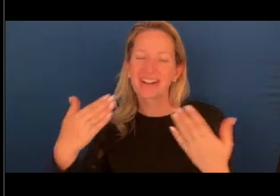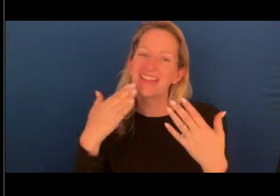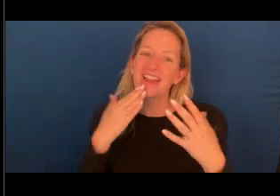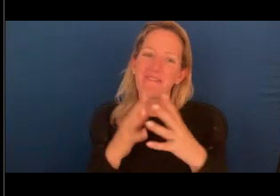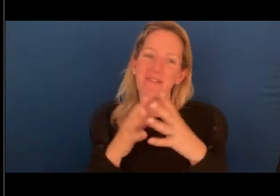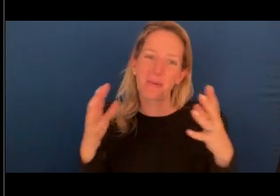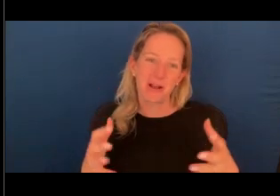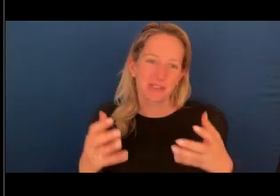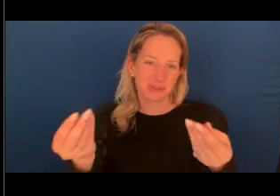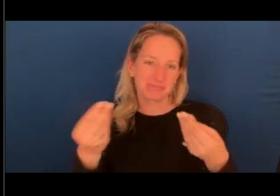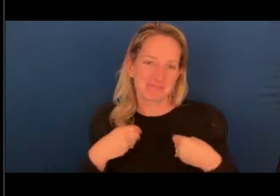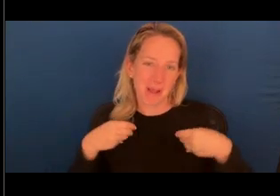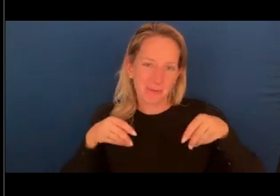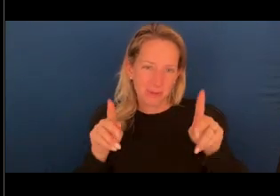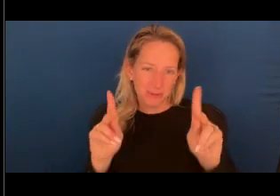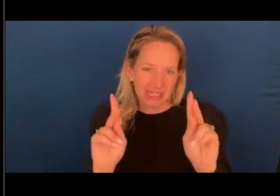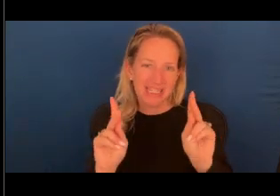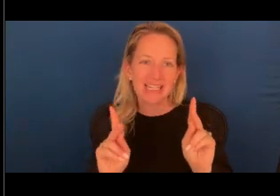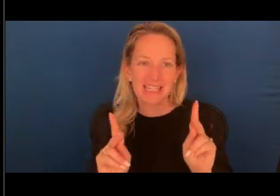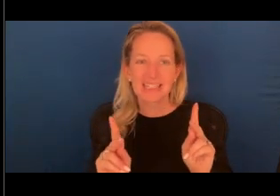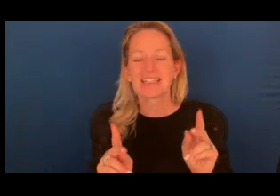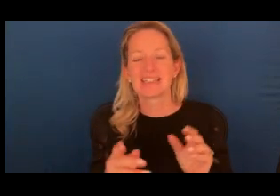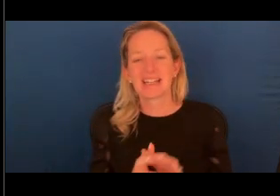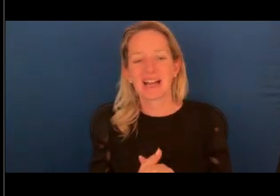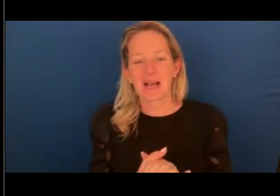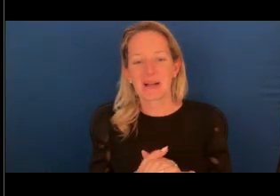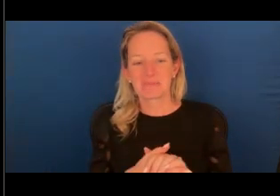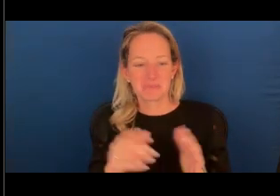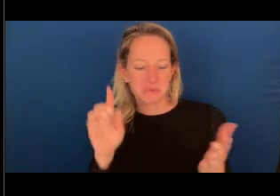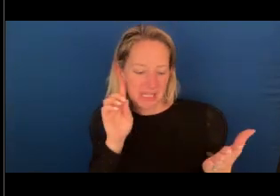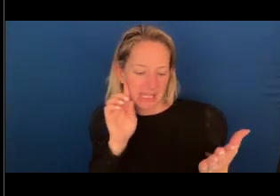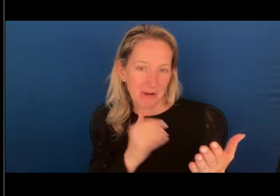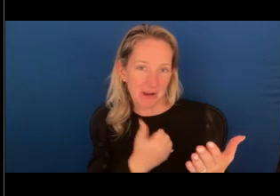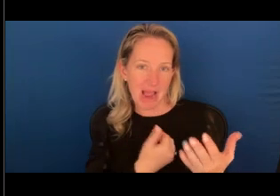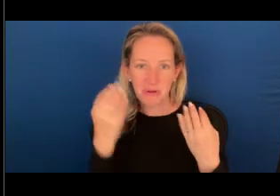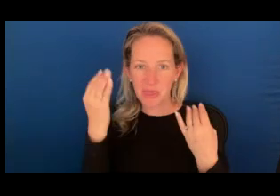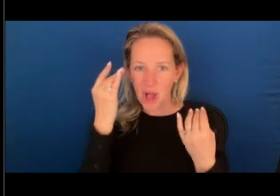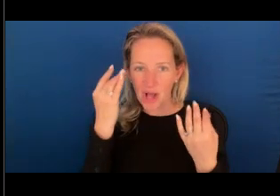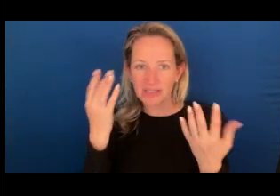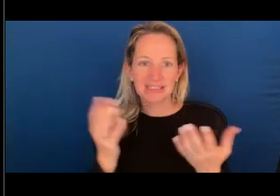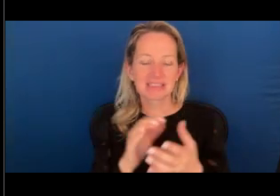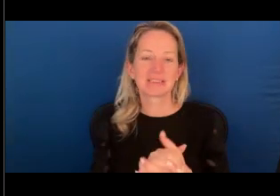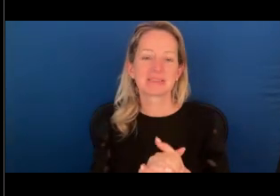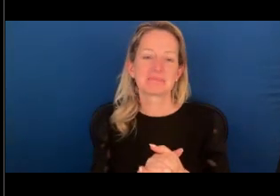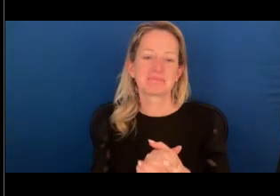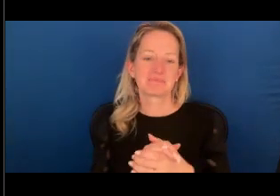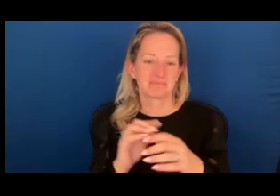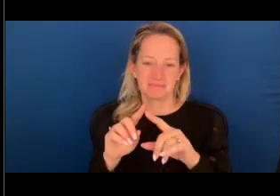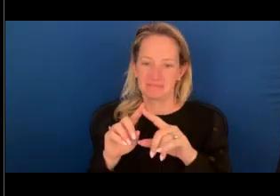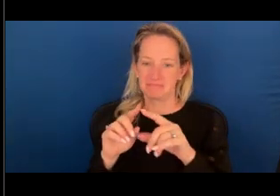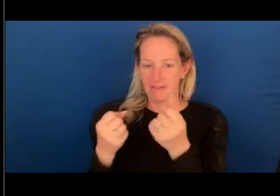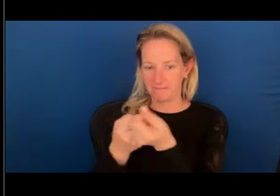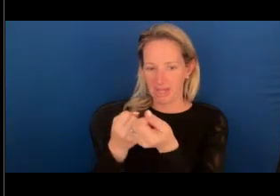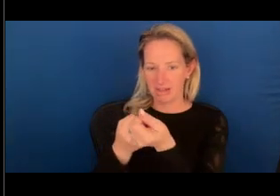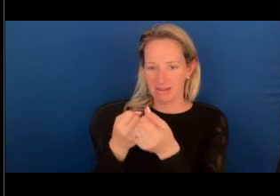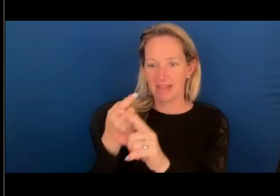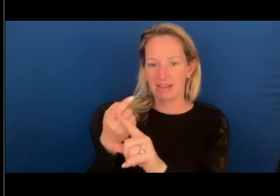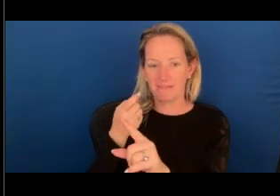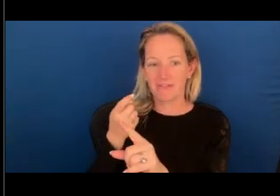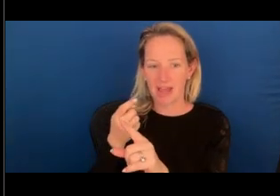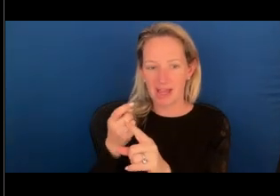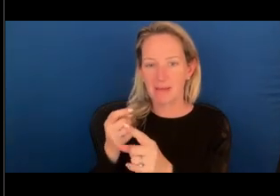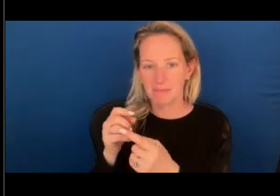giving me the opportunity to share our thoughts, which is basically based on the funding from NOAA.